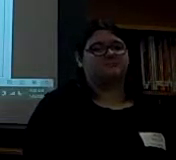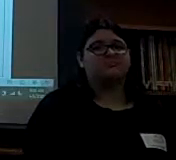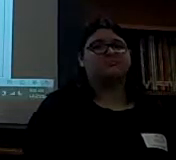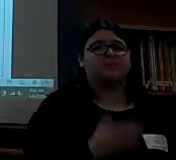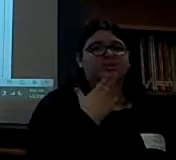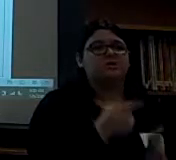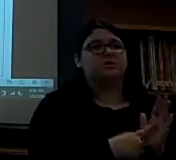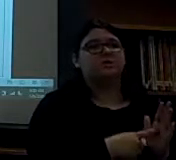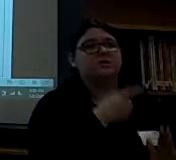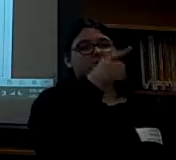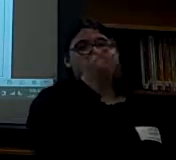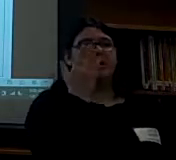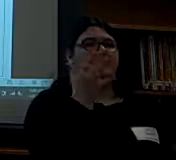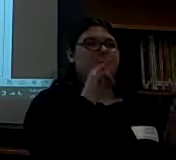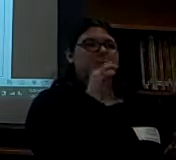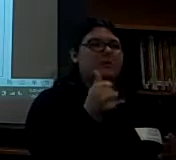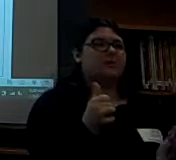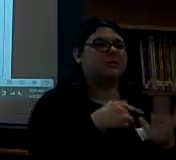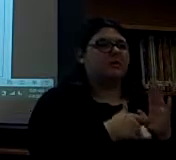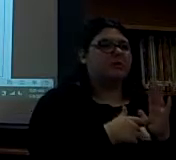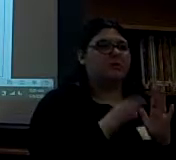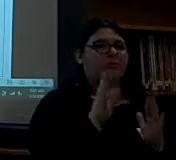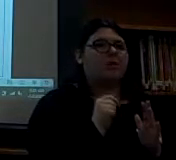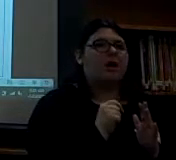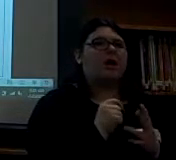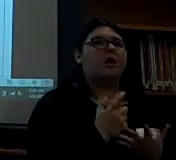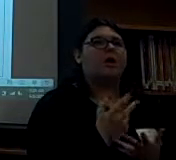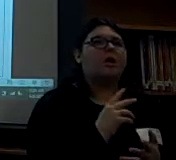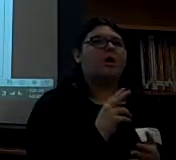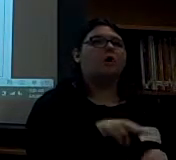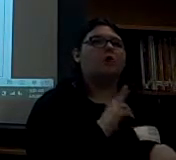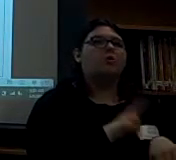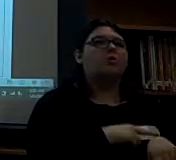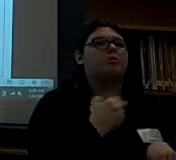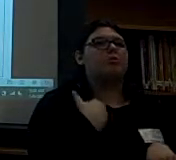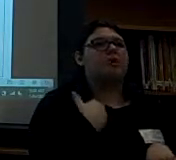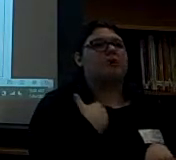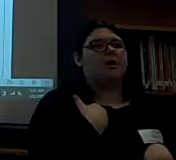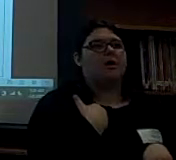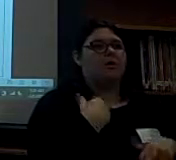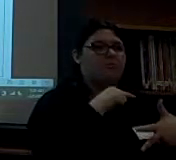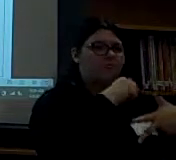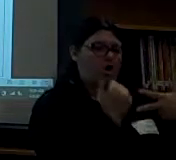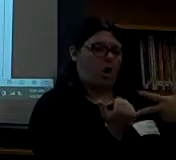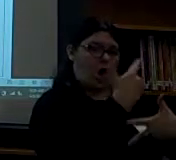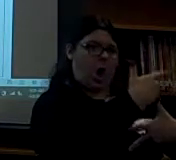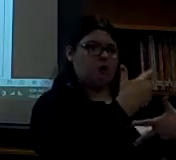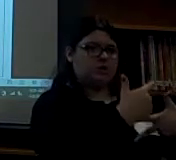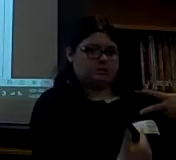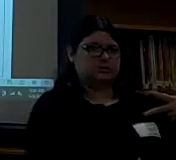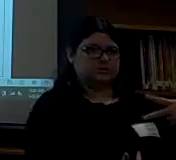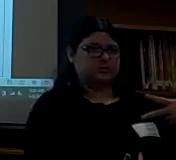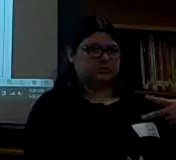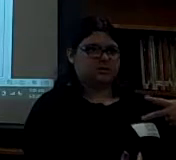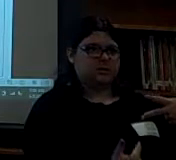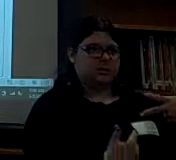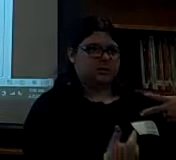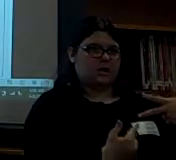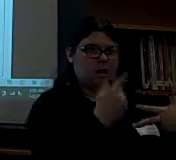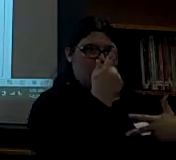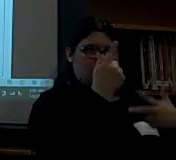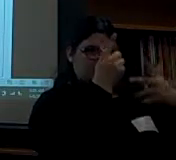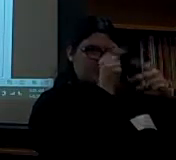example. Yes. So maybe not like an example, but is it normal to have like all three? Yes. All in one